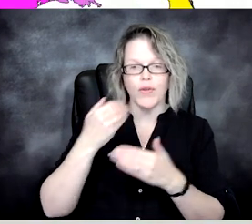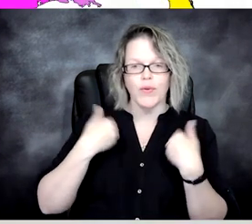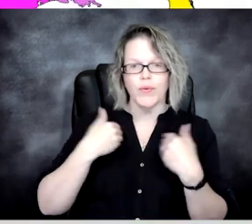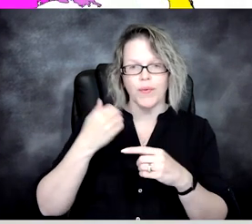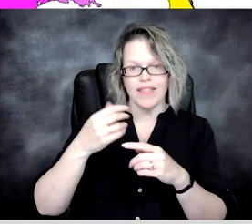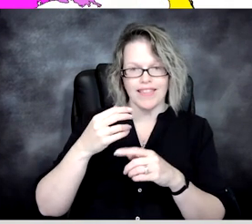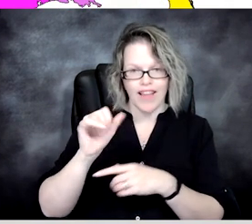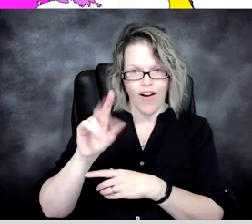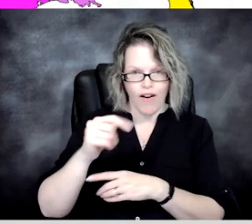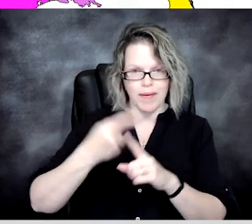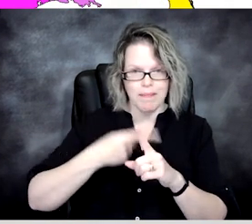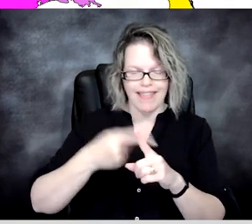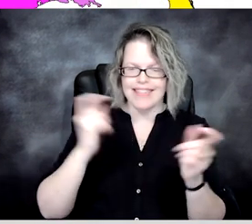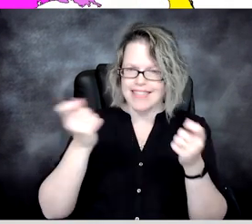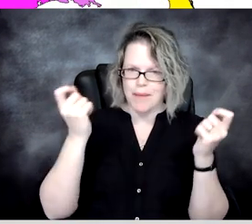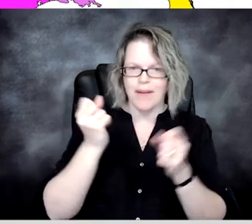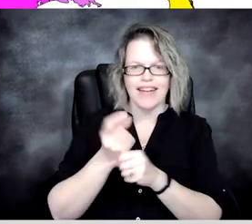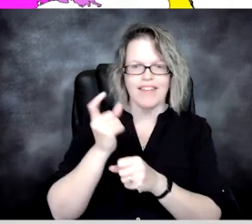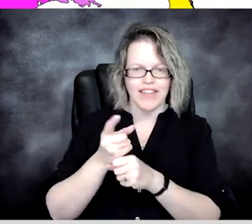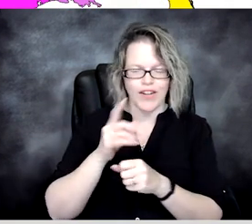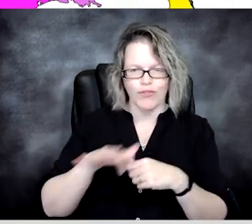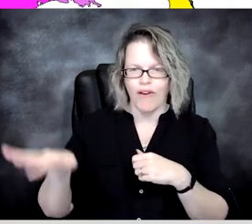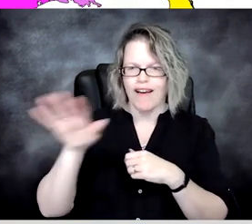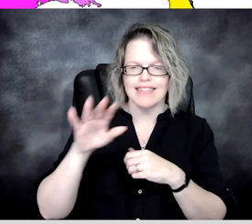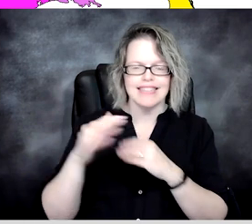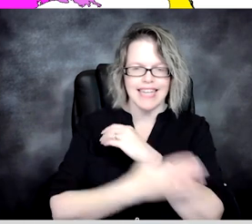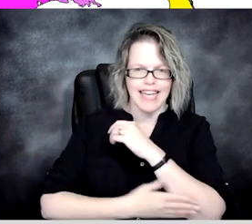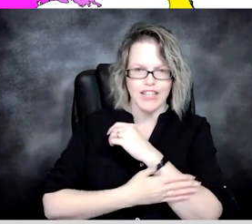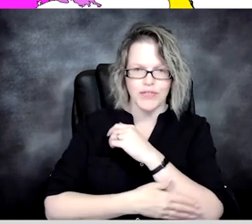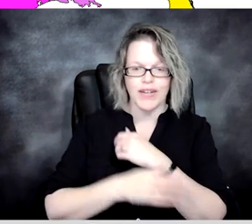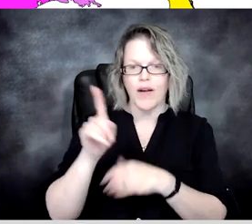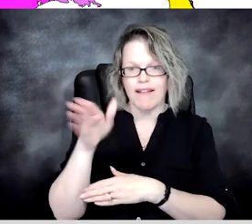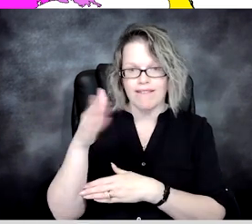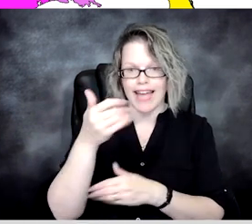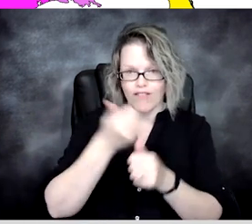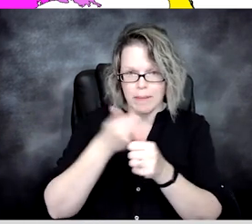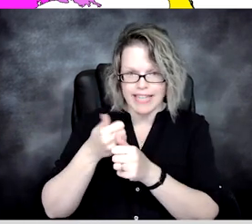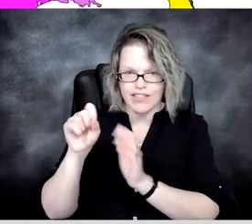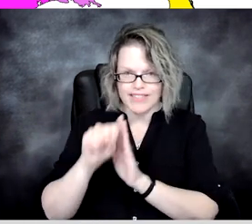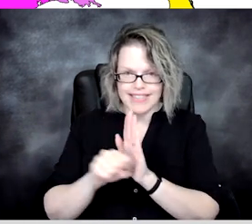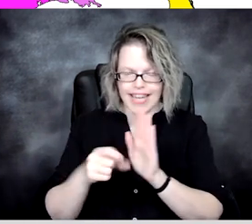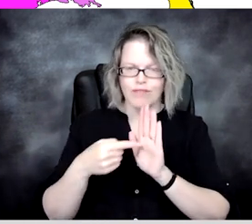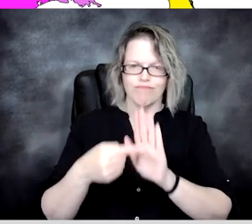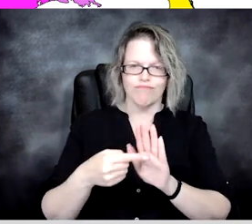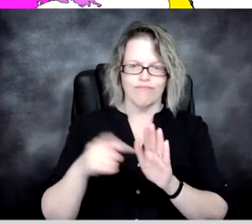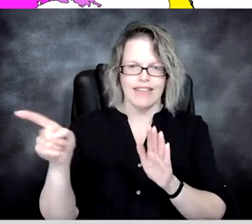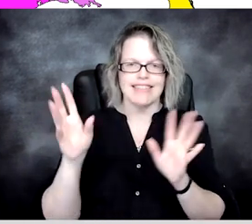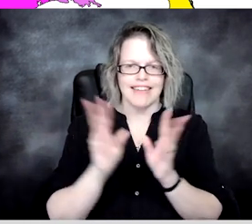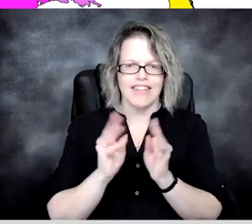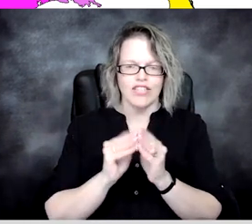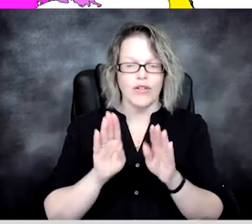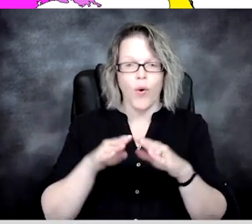is celebrated each year across the country, and a flag from each state is displayed at the National Art Convention. The art contest is open to students